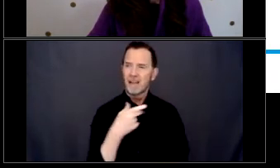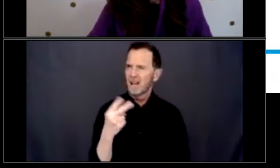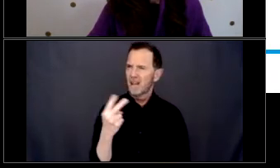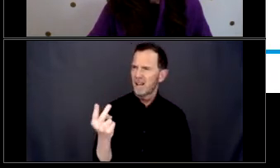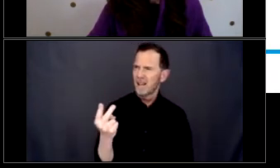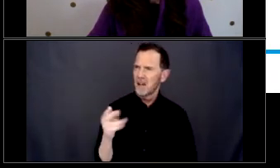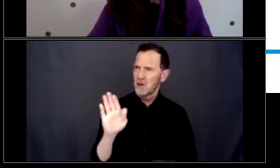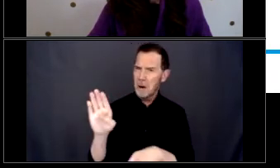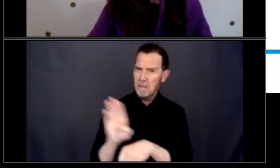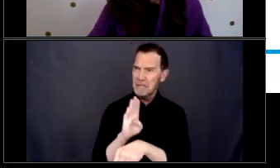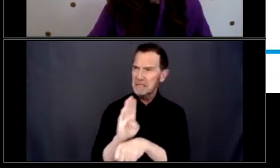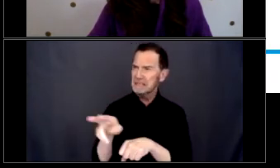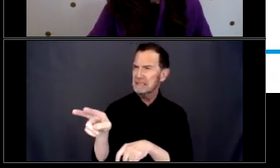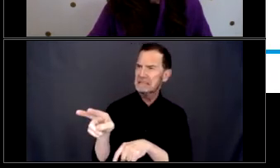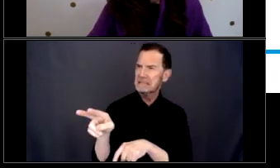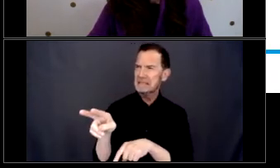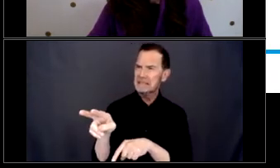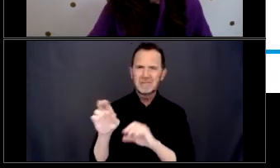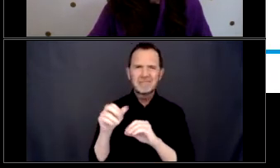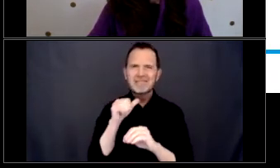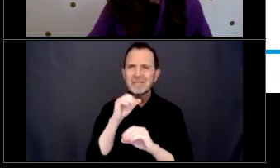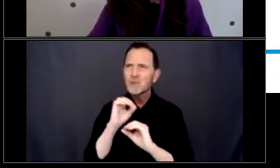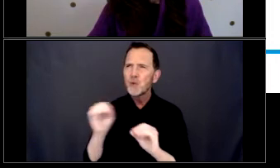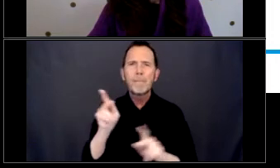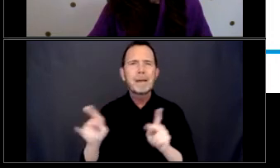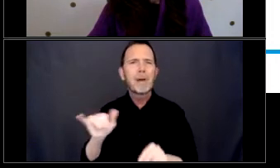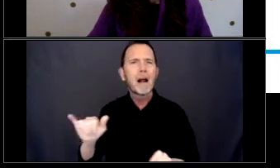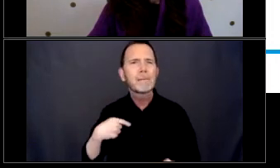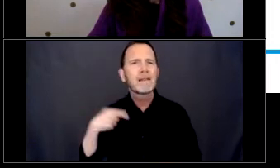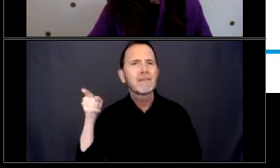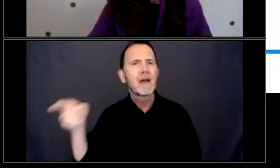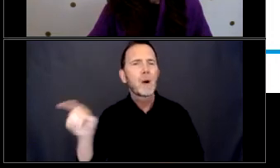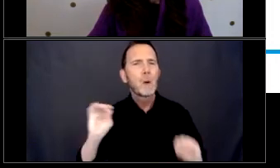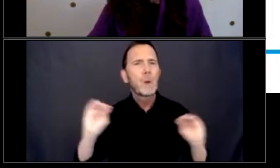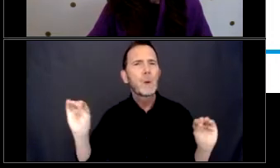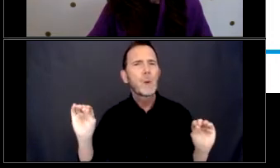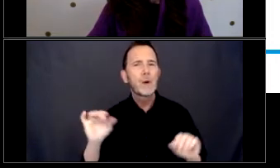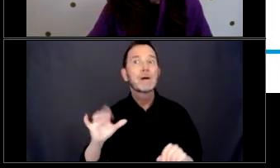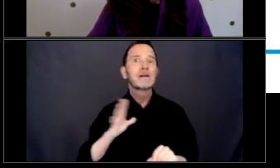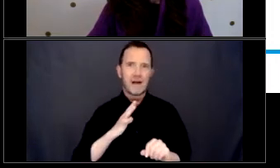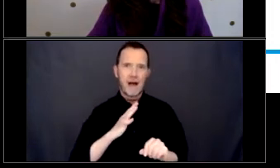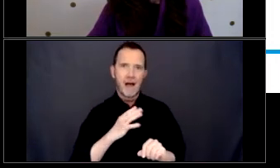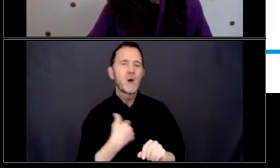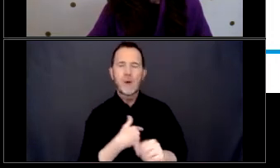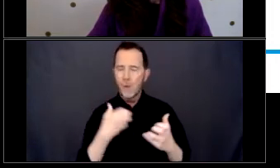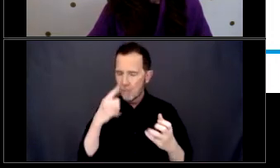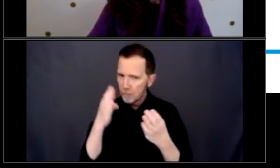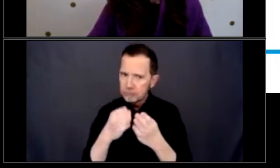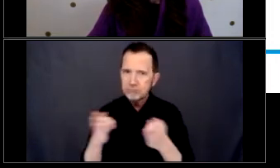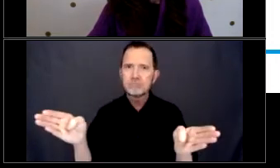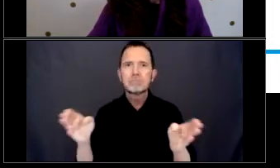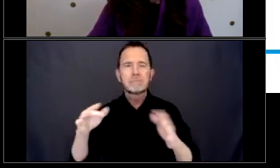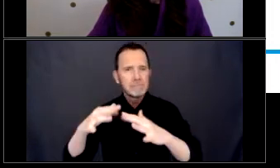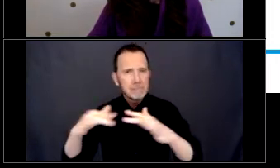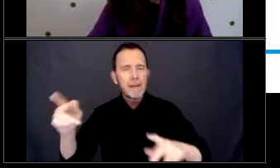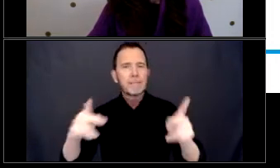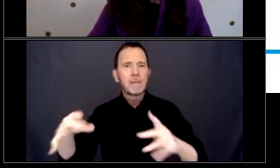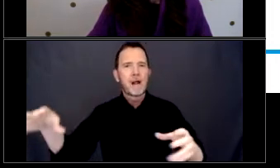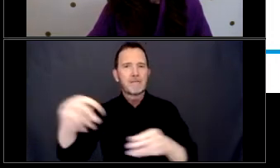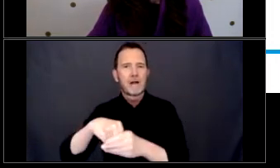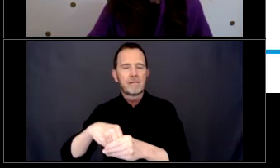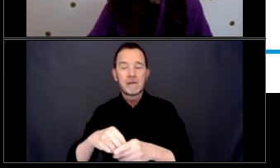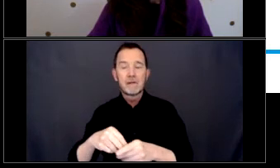for our associates because we already have employee resource groups and other things. We've been very robust about inclusion for our associates. And we